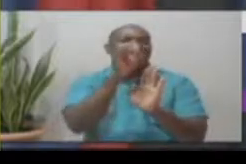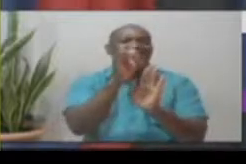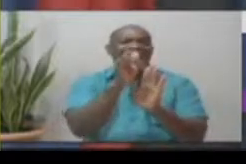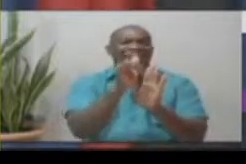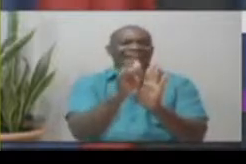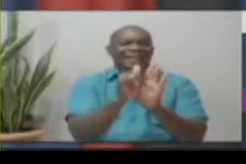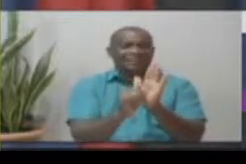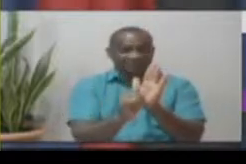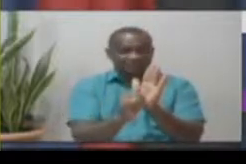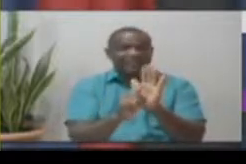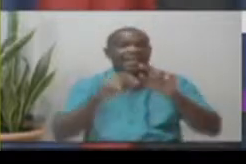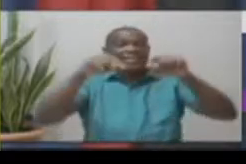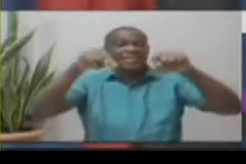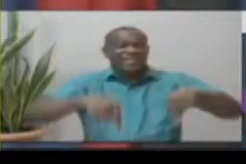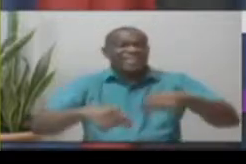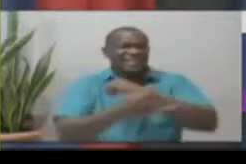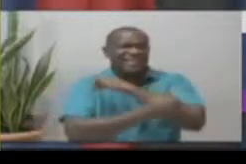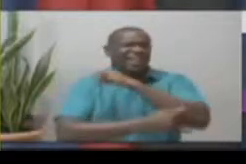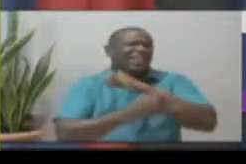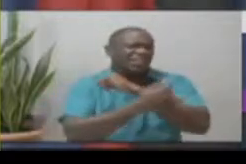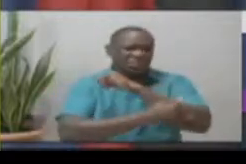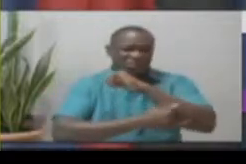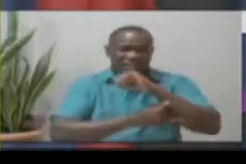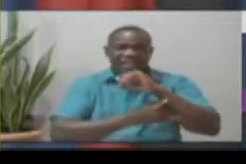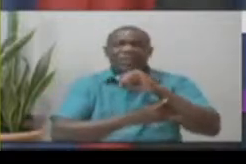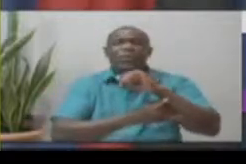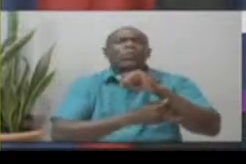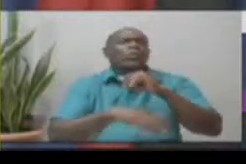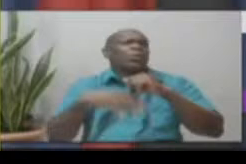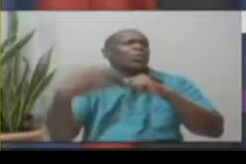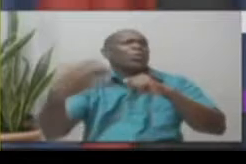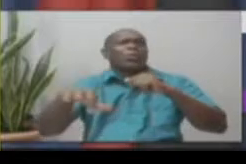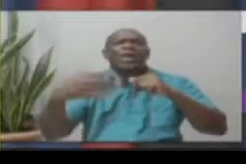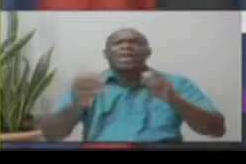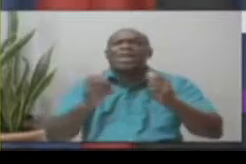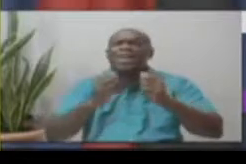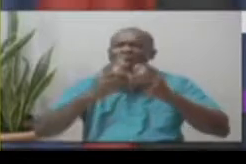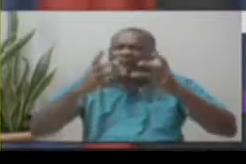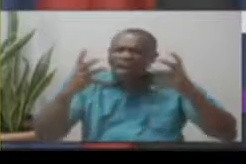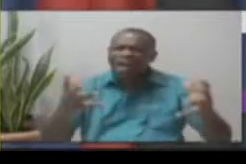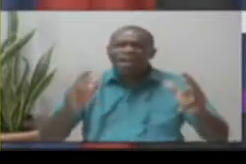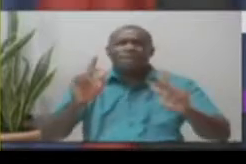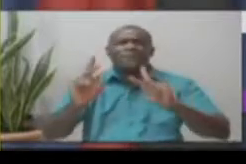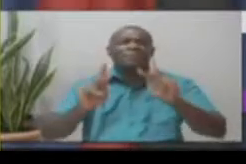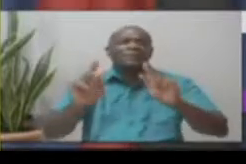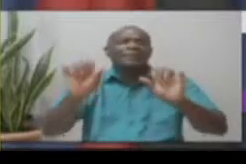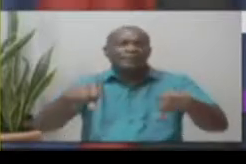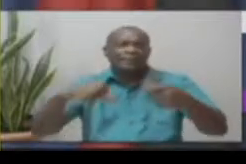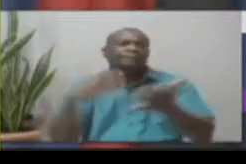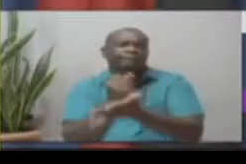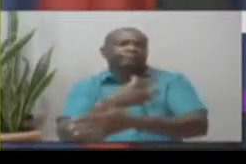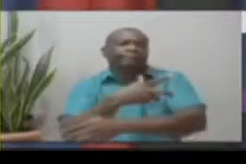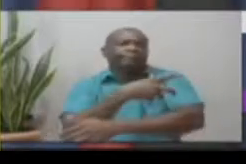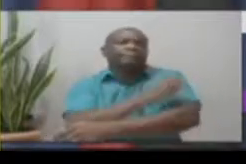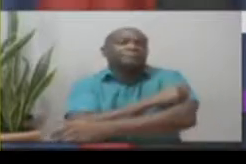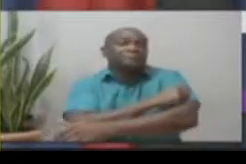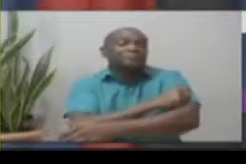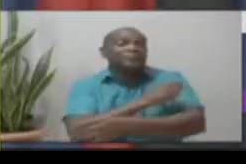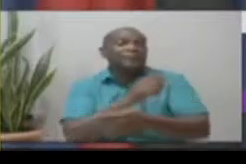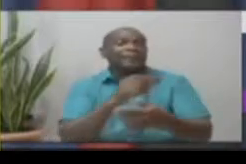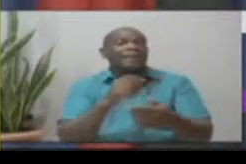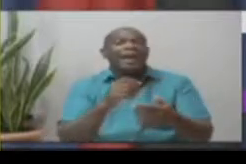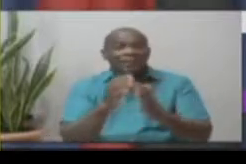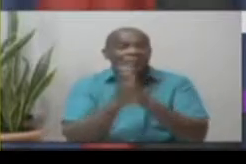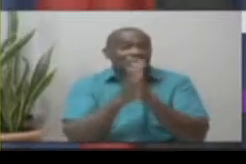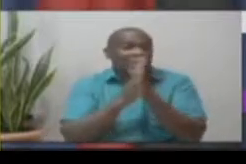this country would be significantly vaccinated. And then we look forward to August supplies to come